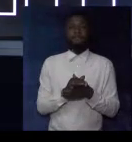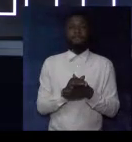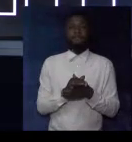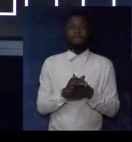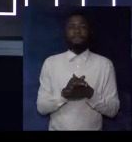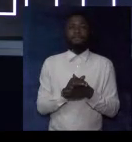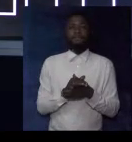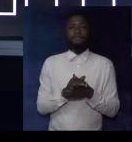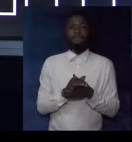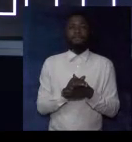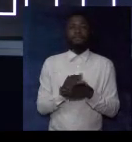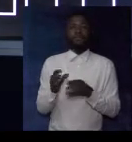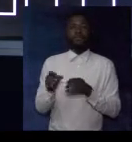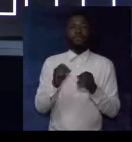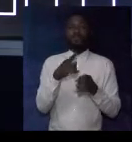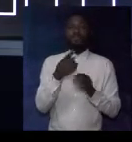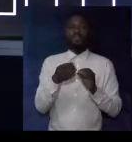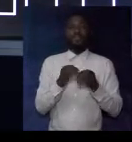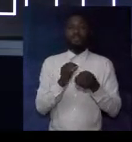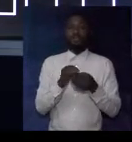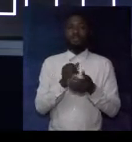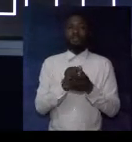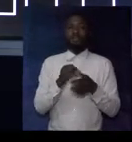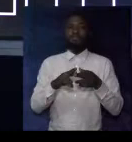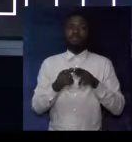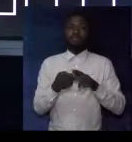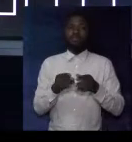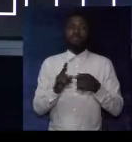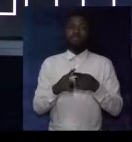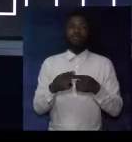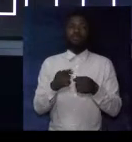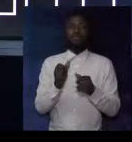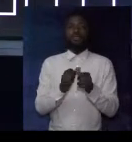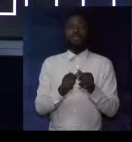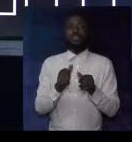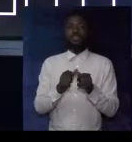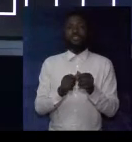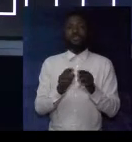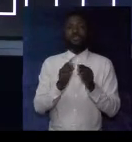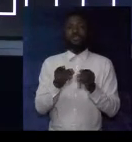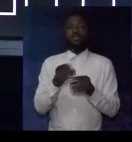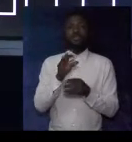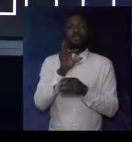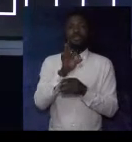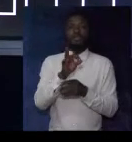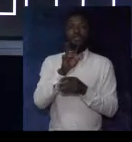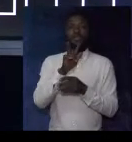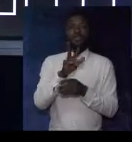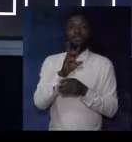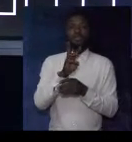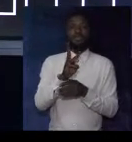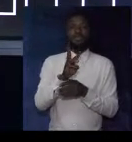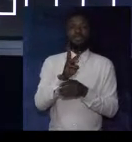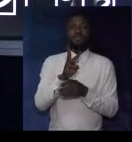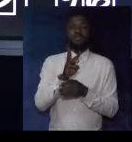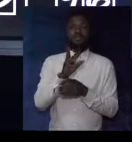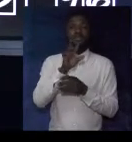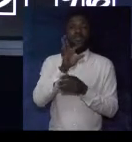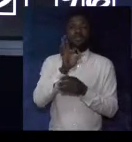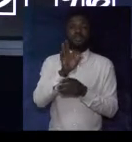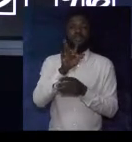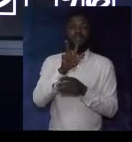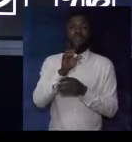and one. Then we'll put the numbers that correspond to each of the place values under them. 936 or 930 under